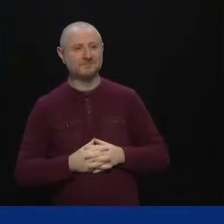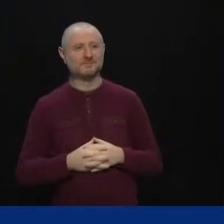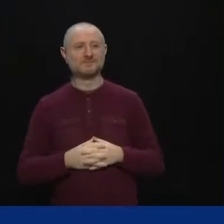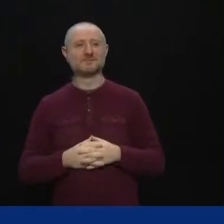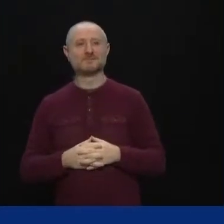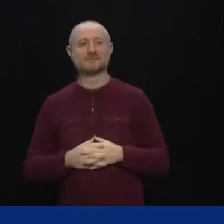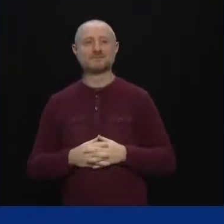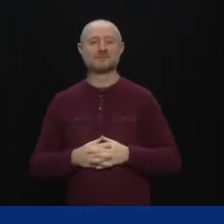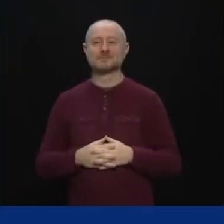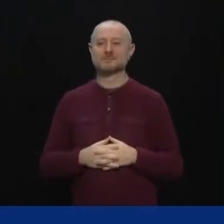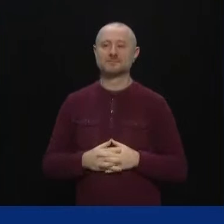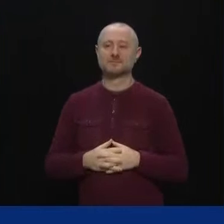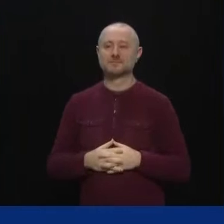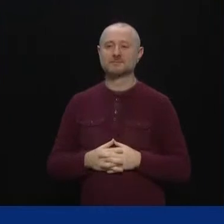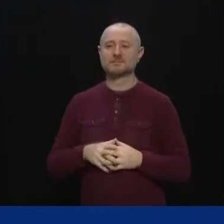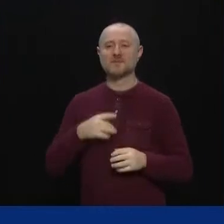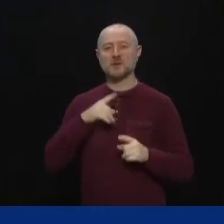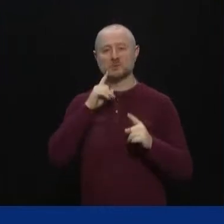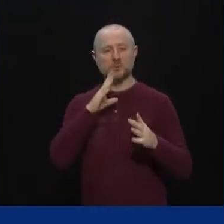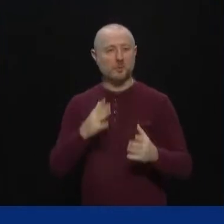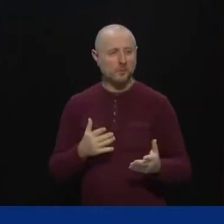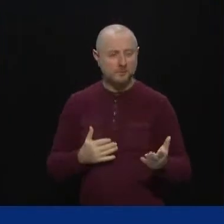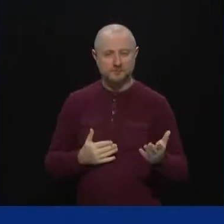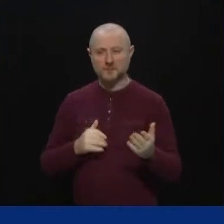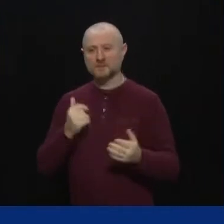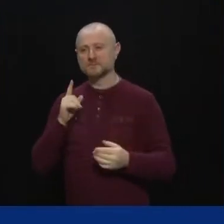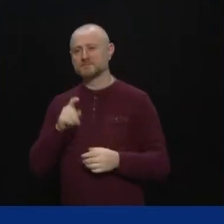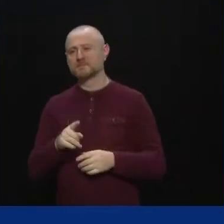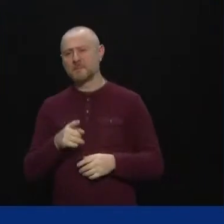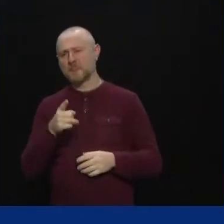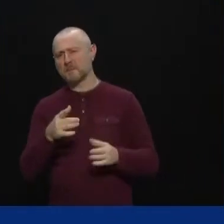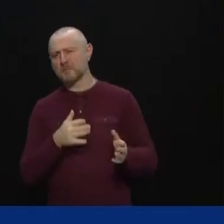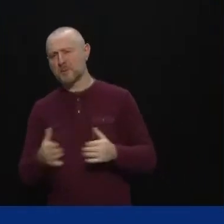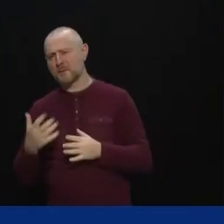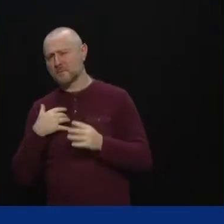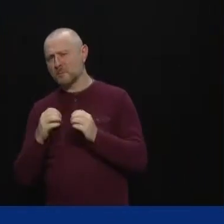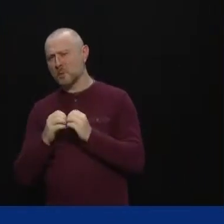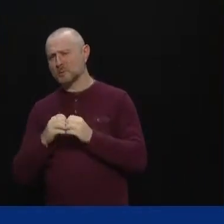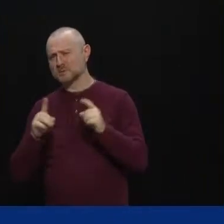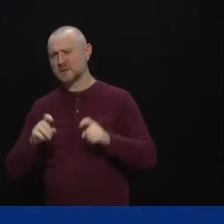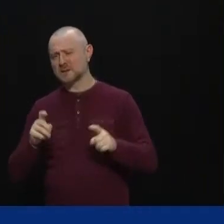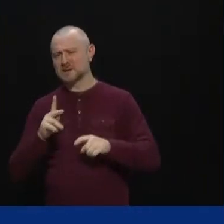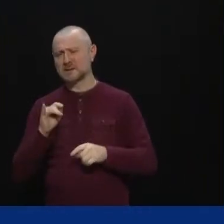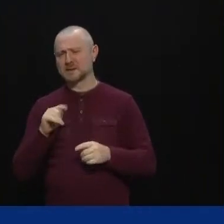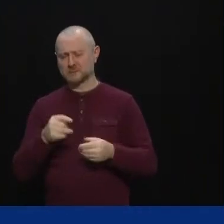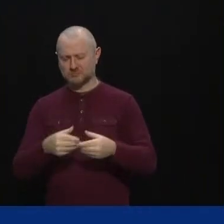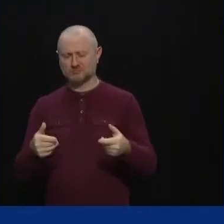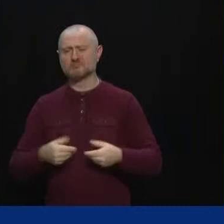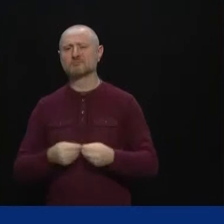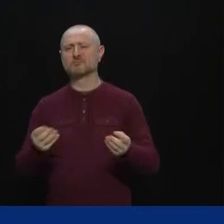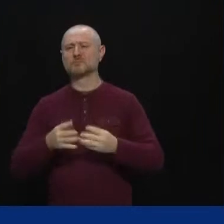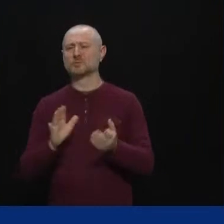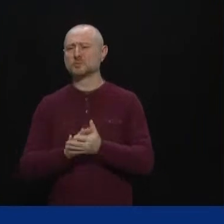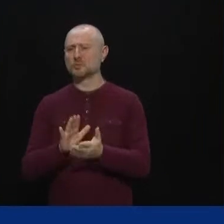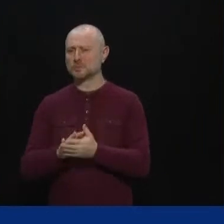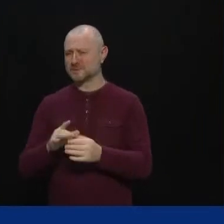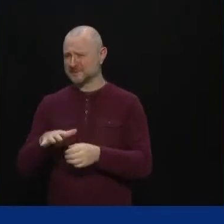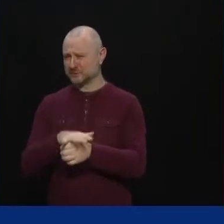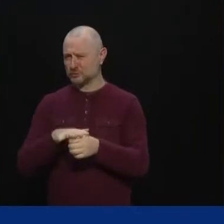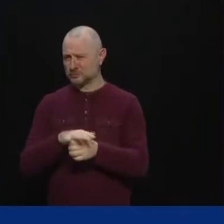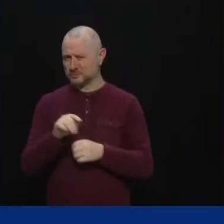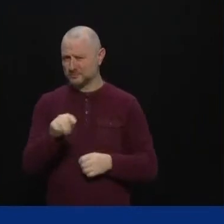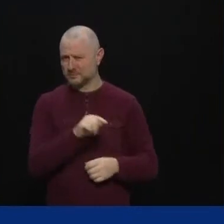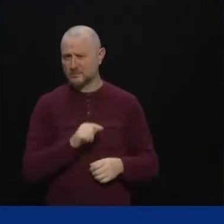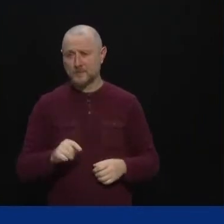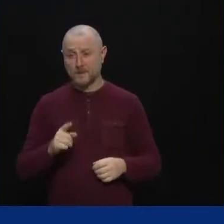I know you've been making continuing plans to bring some more test kits out to different school districts. Is there any plans to bring those to daycares